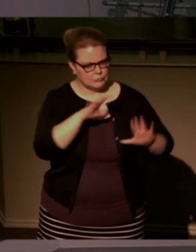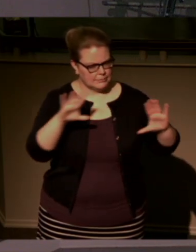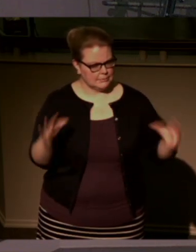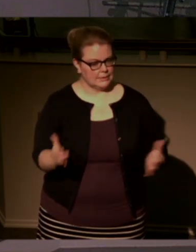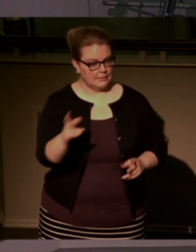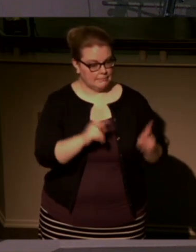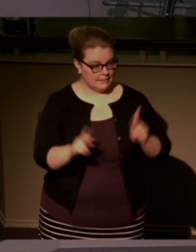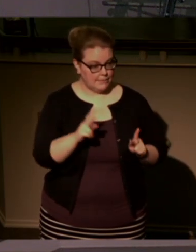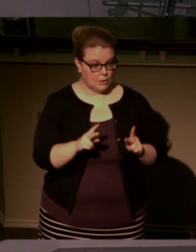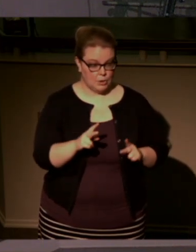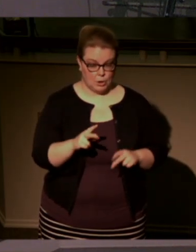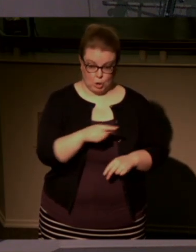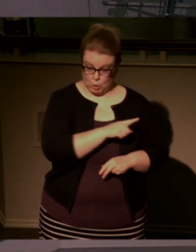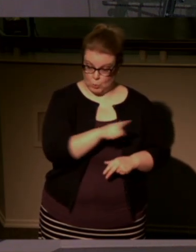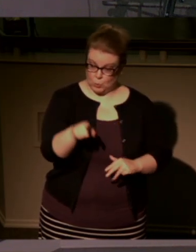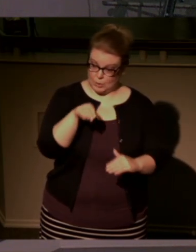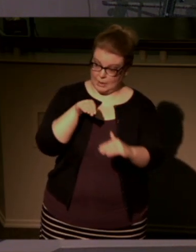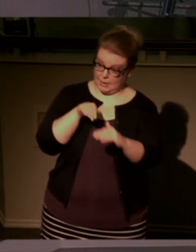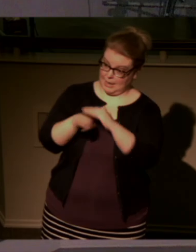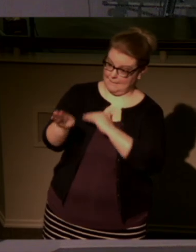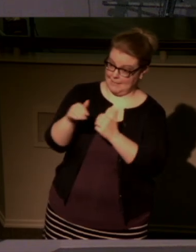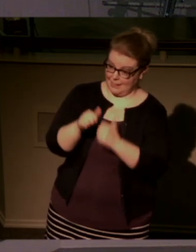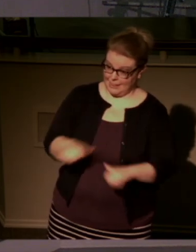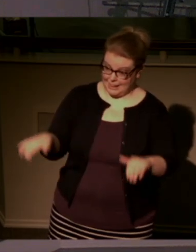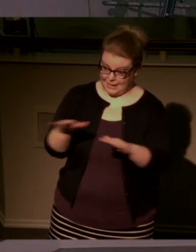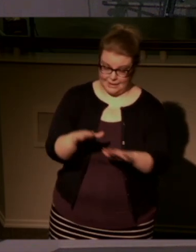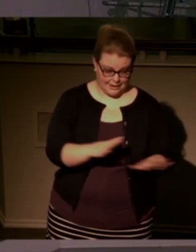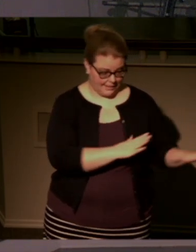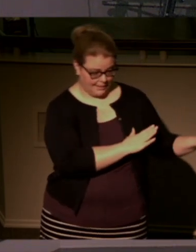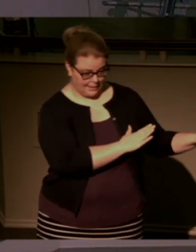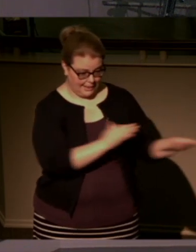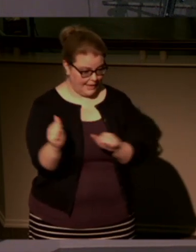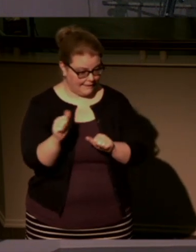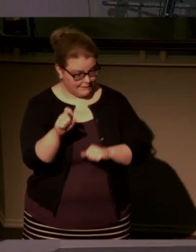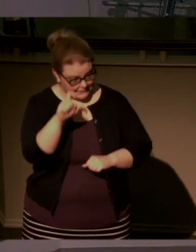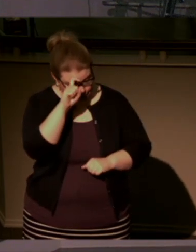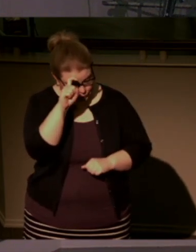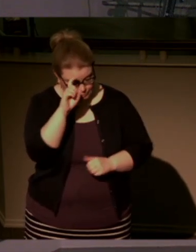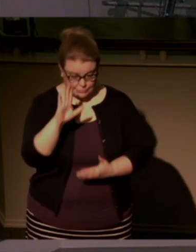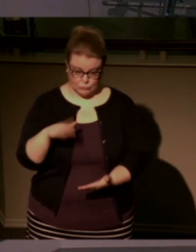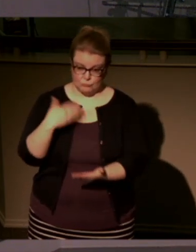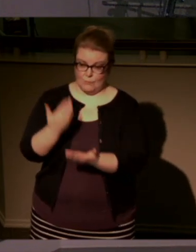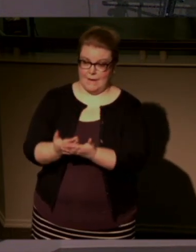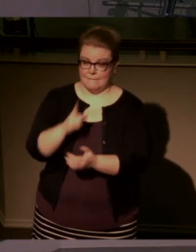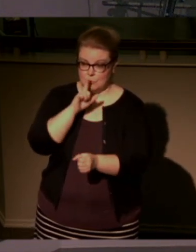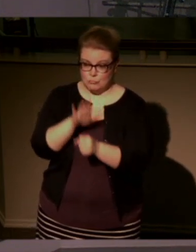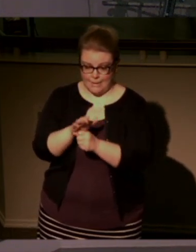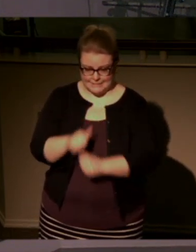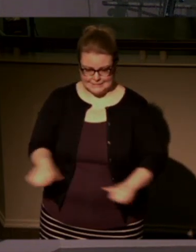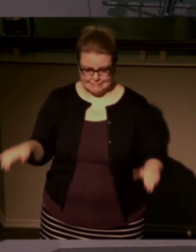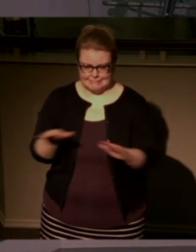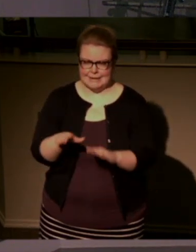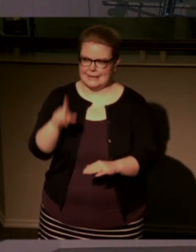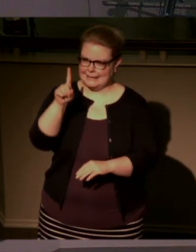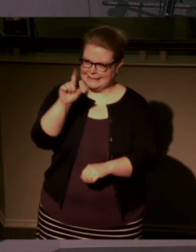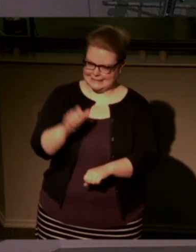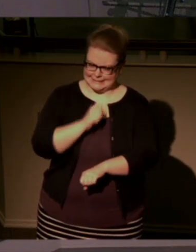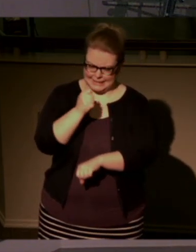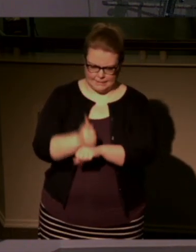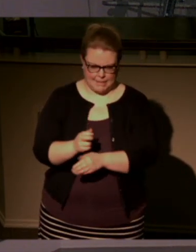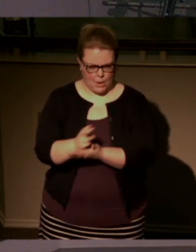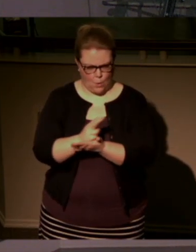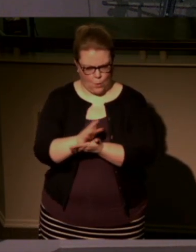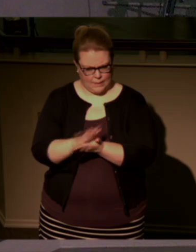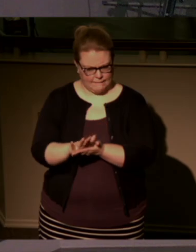land, when you're settled, when you've escaped Egypt and got to the promised land. He set up the consecration of the firstborn and